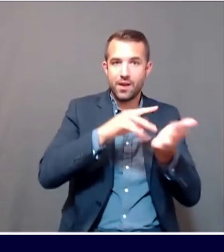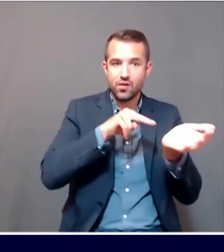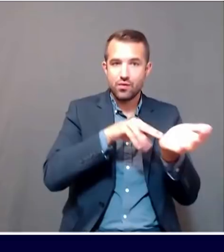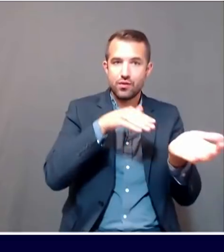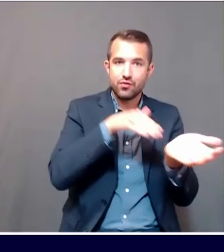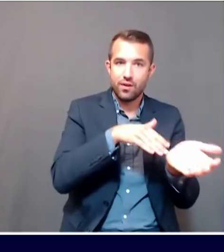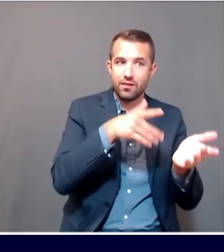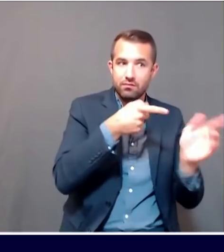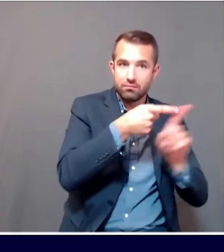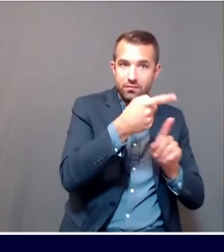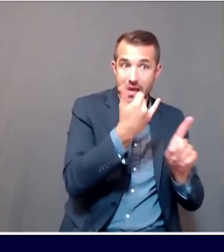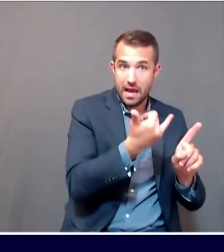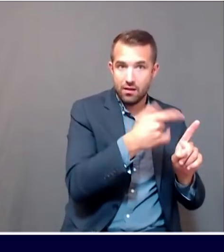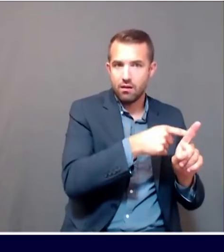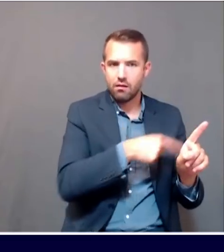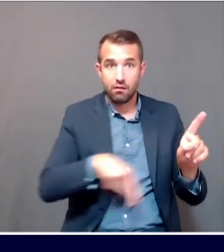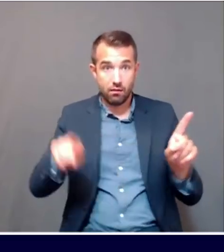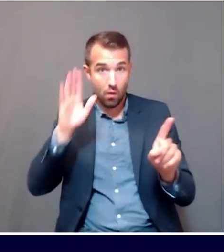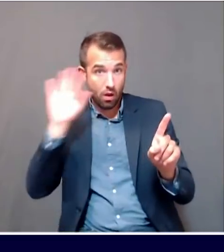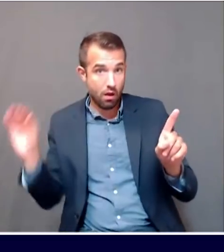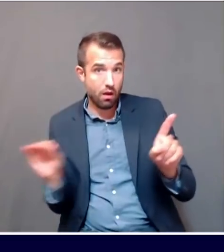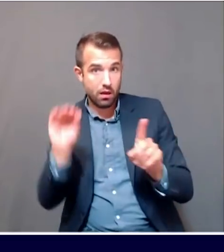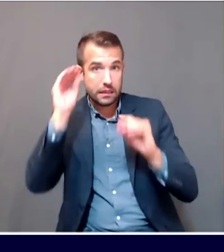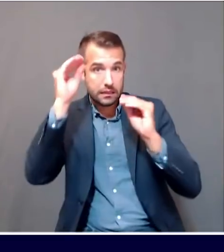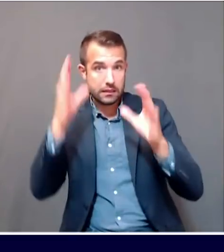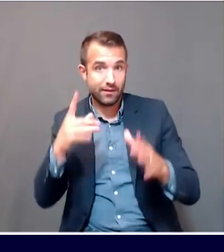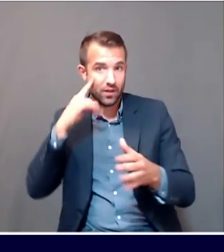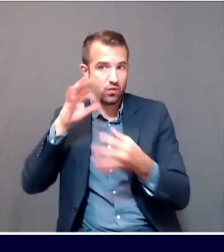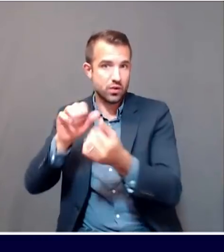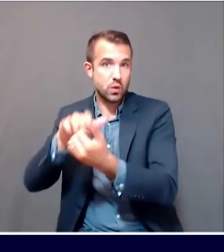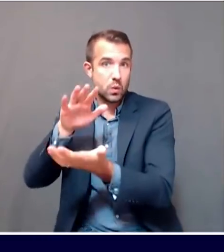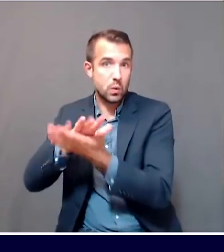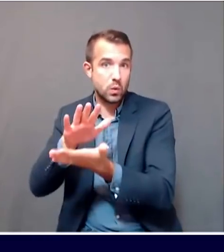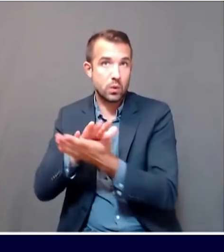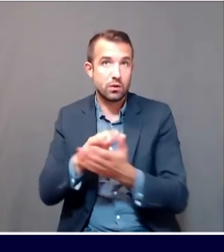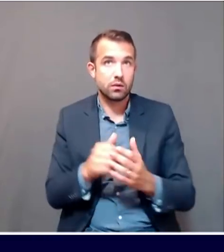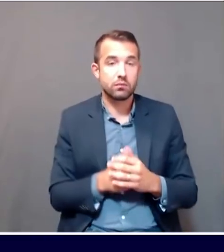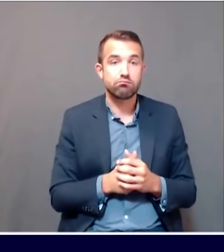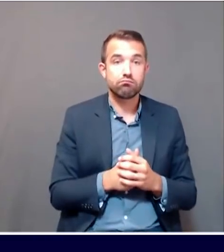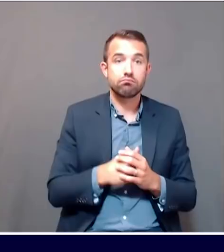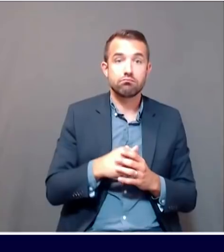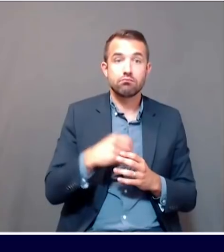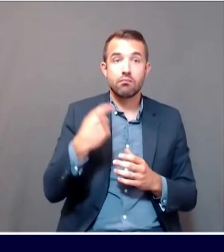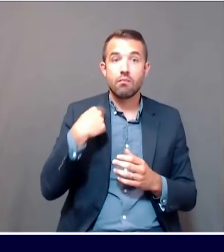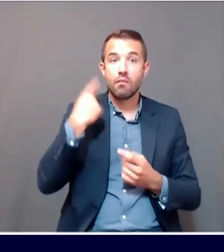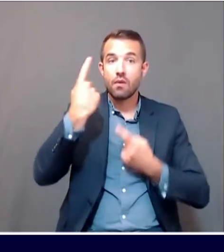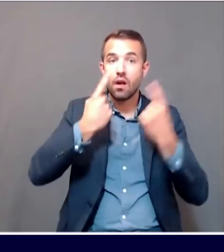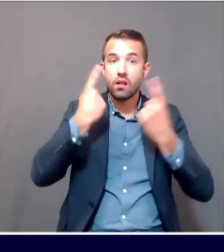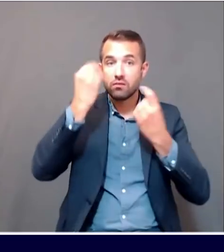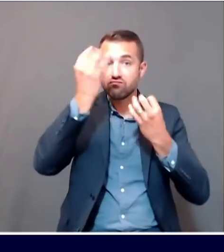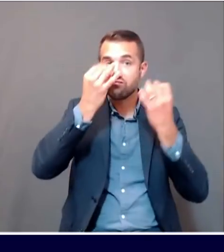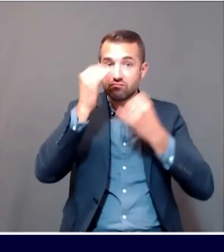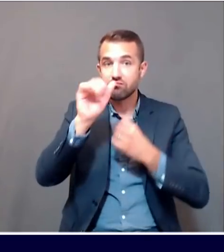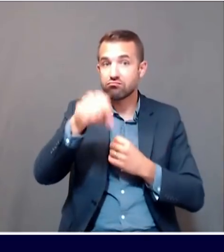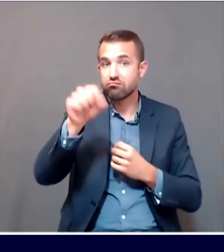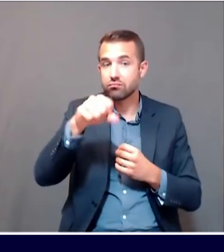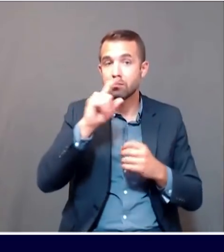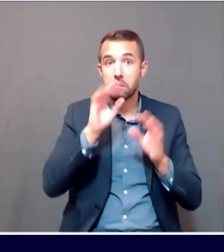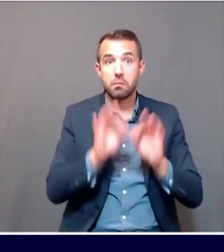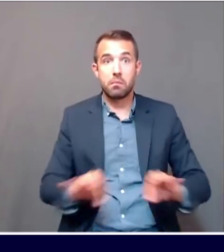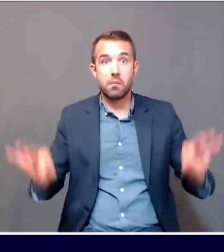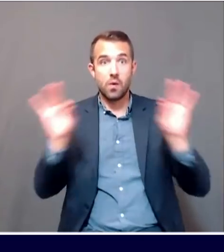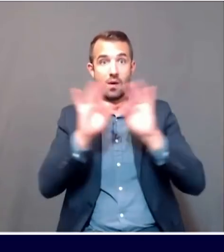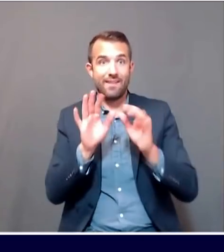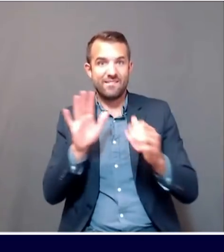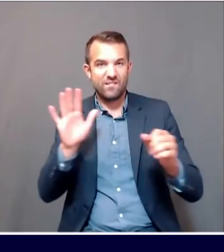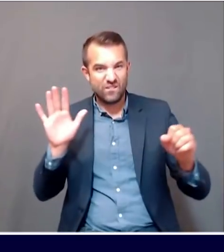we have a way to make sure we're capturing those data completely and not providing a partial look at it. So if we're going to report a number, we want to make